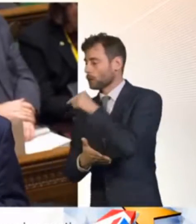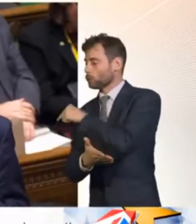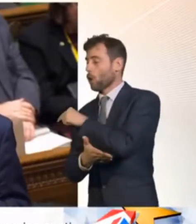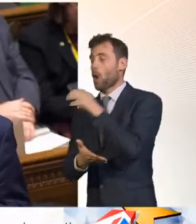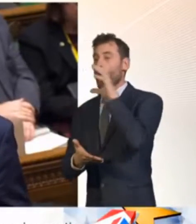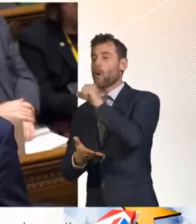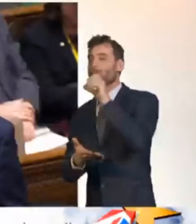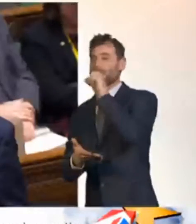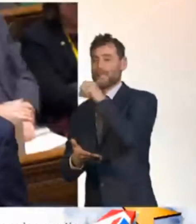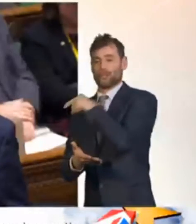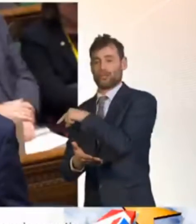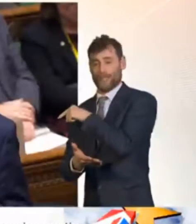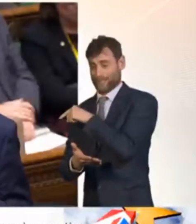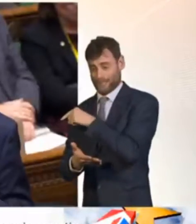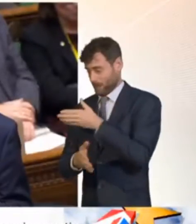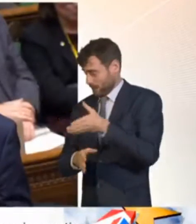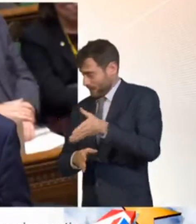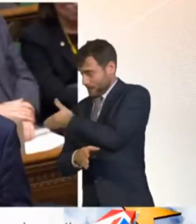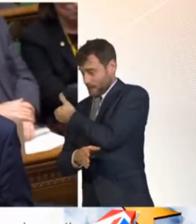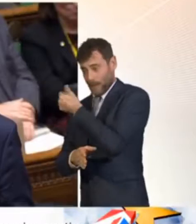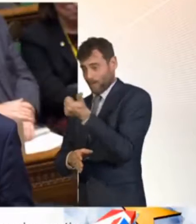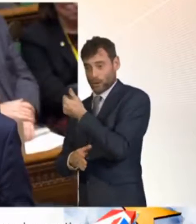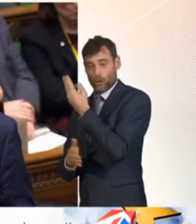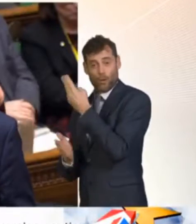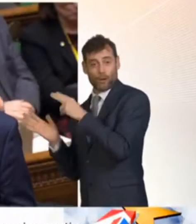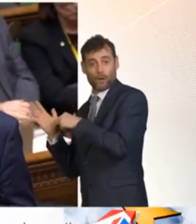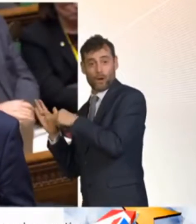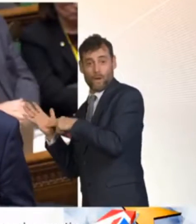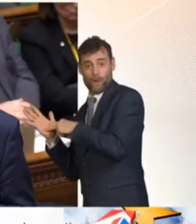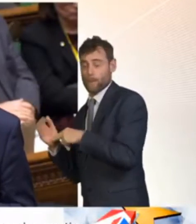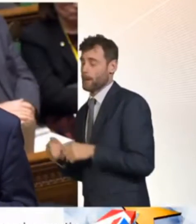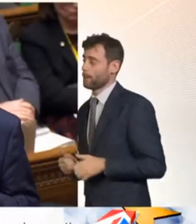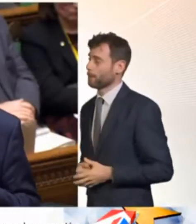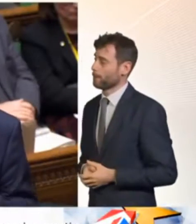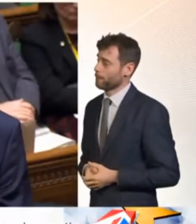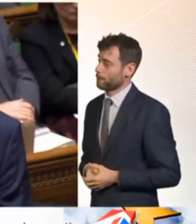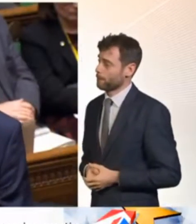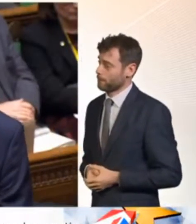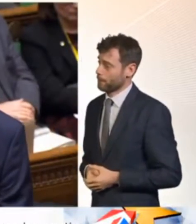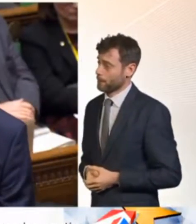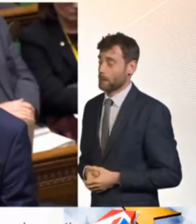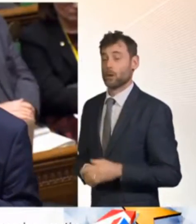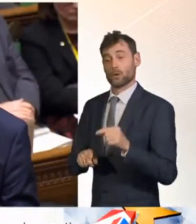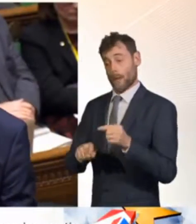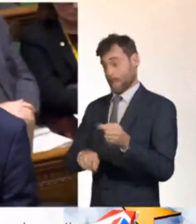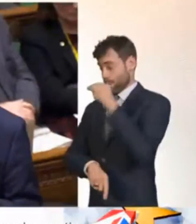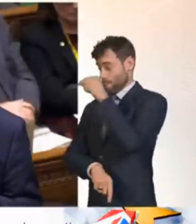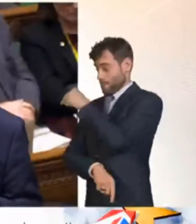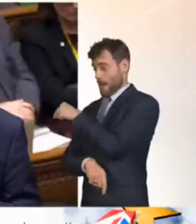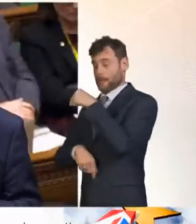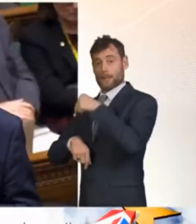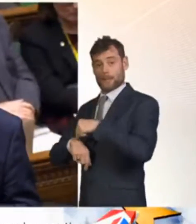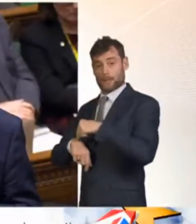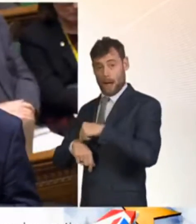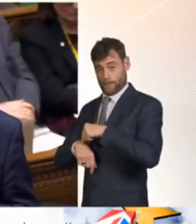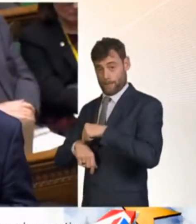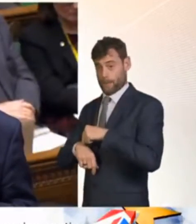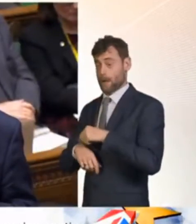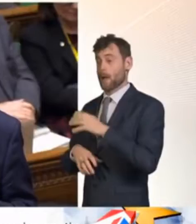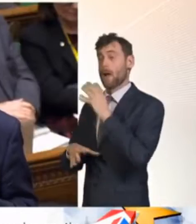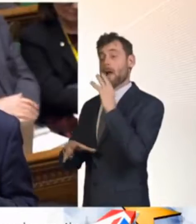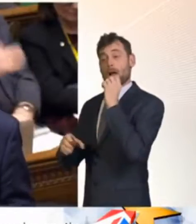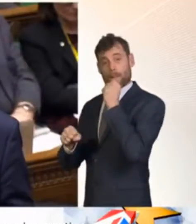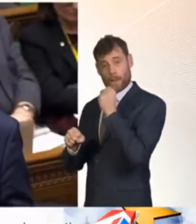to the terms of that motion was when you, Mr. Speaker, called the question, and at that point the government instructed